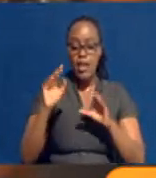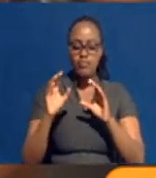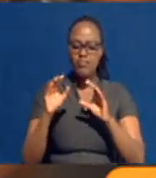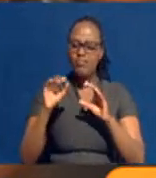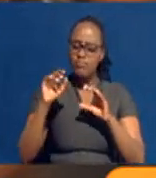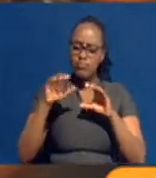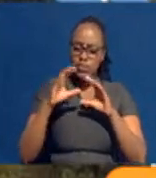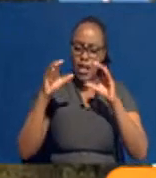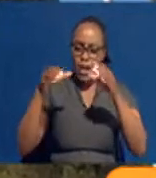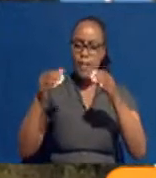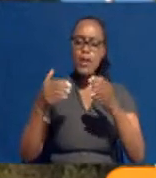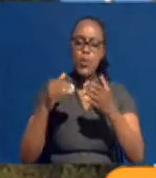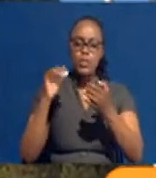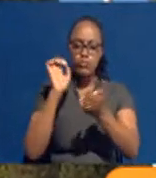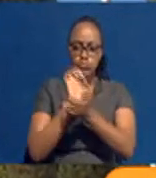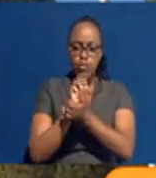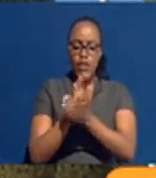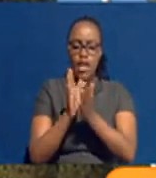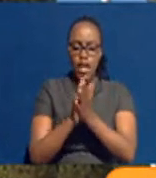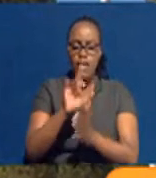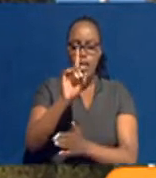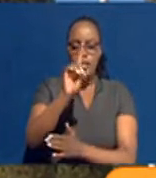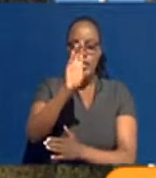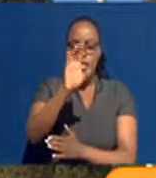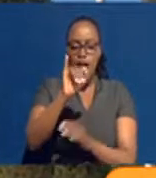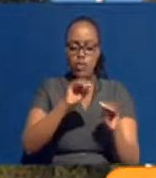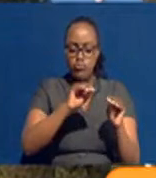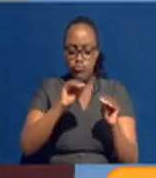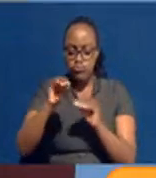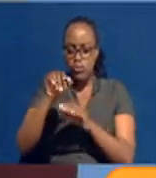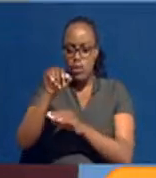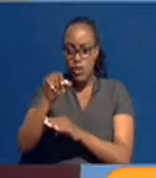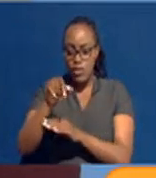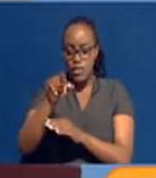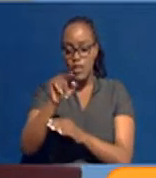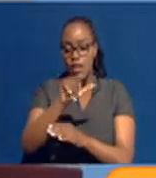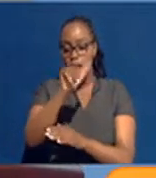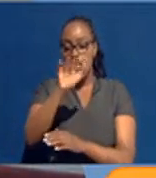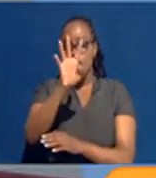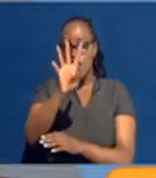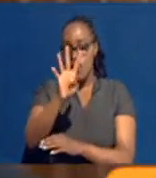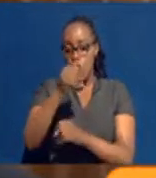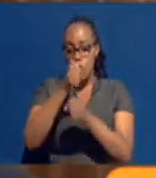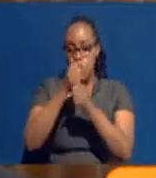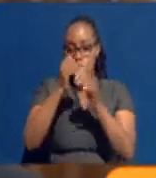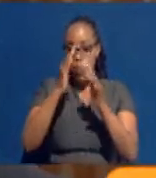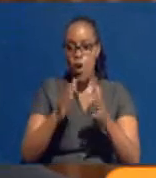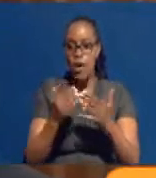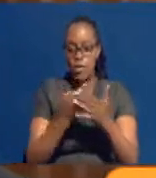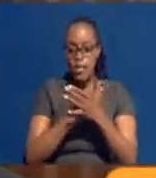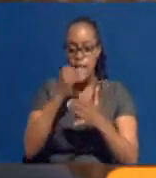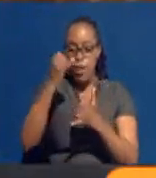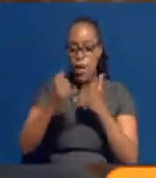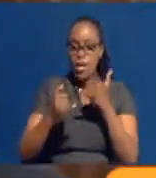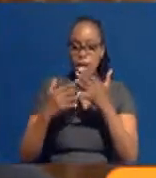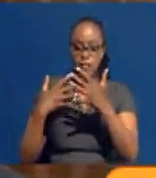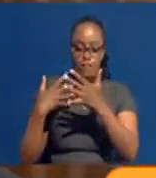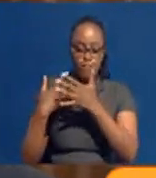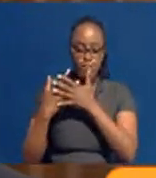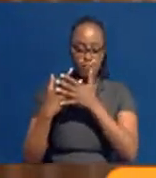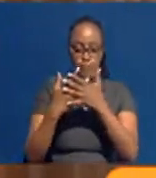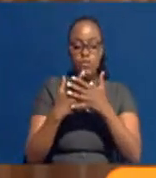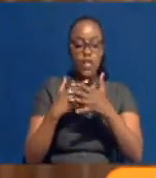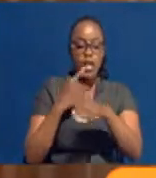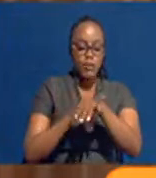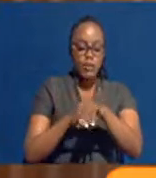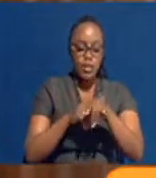arrested and processed at the Directorate of Criminal Investigations. He and four other officials spent the weekend in police cells until they